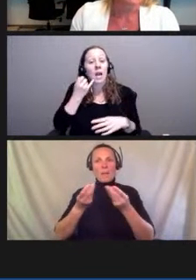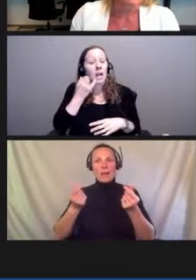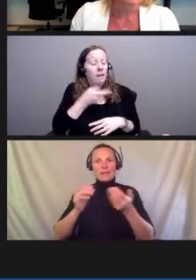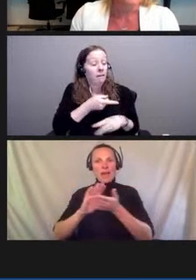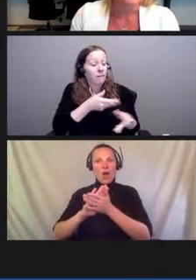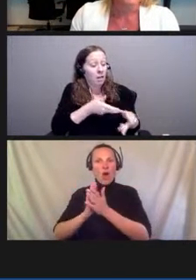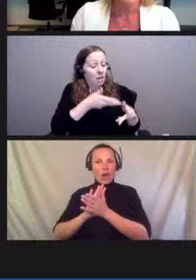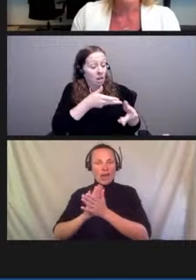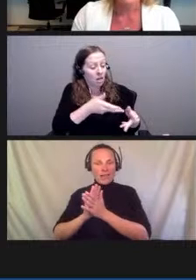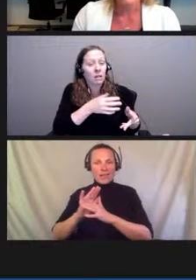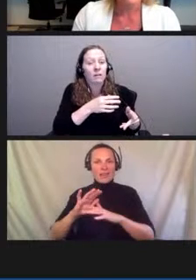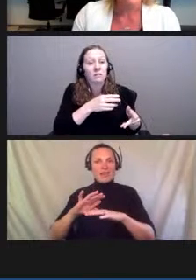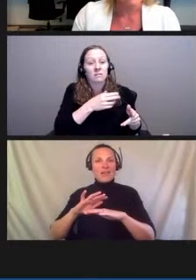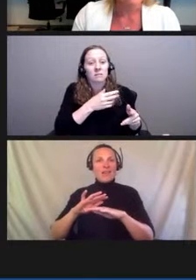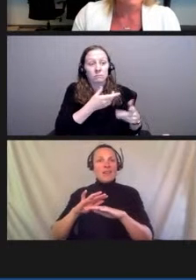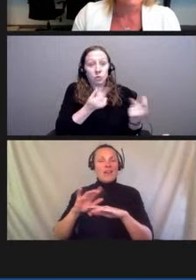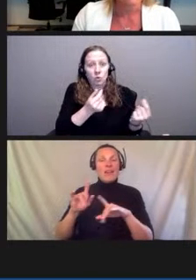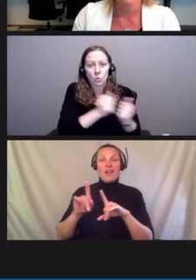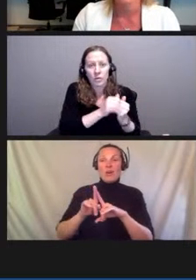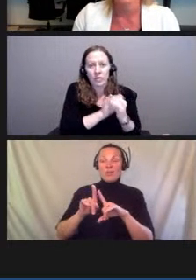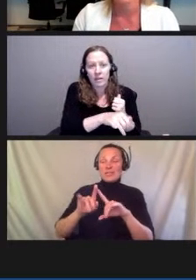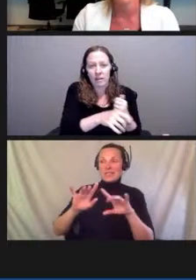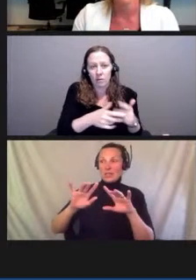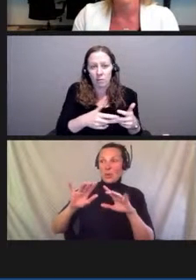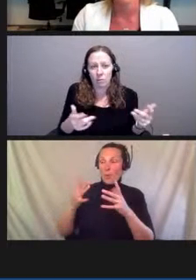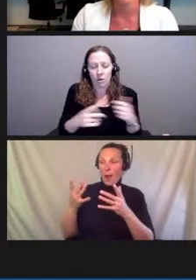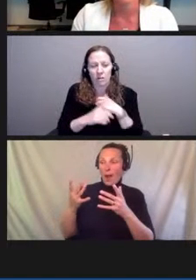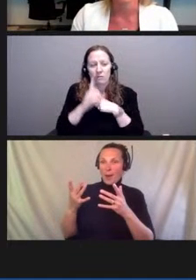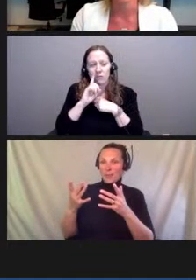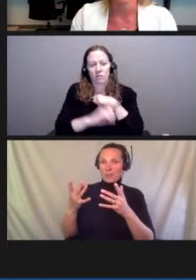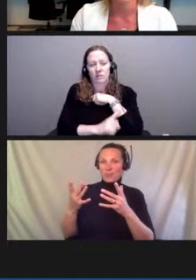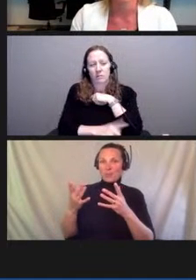waste management. Next slide, please.